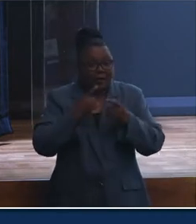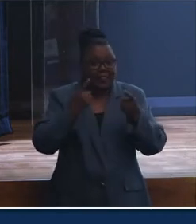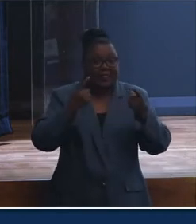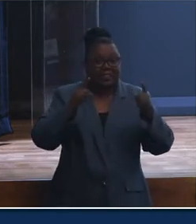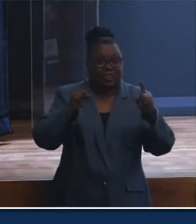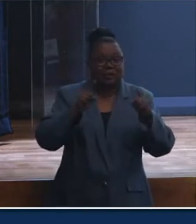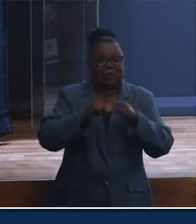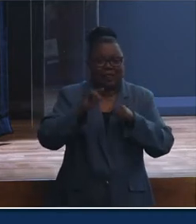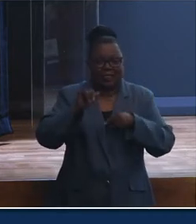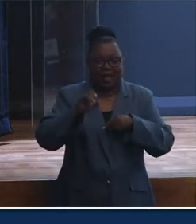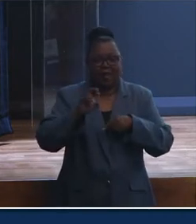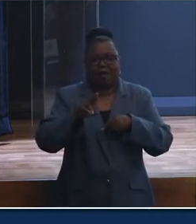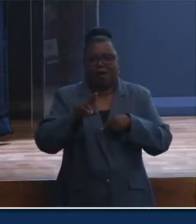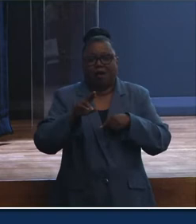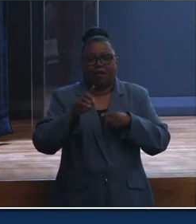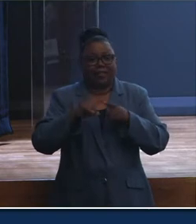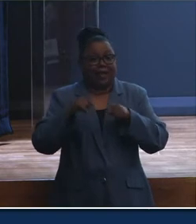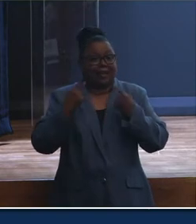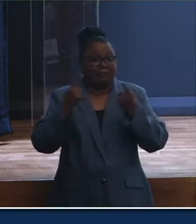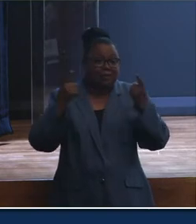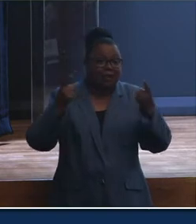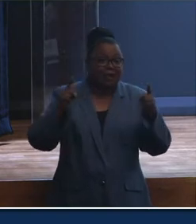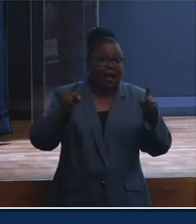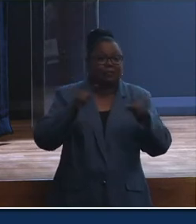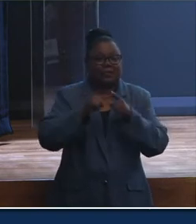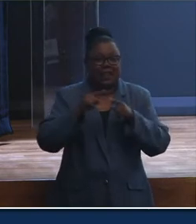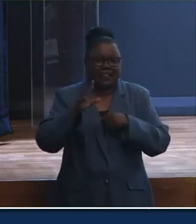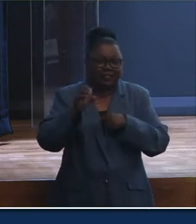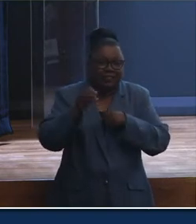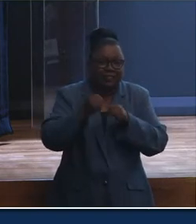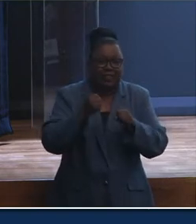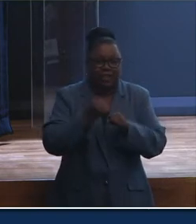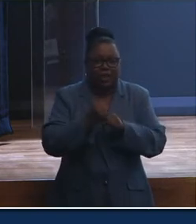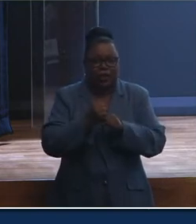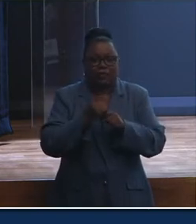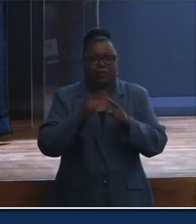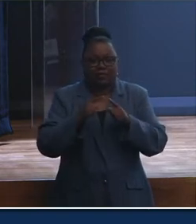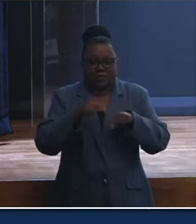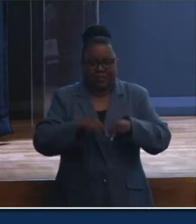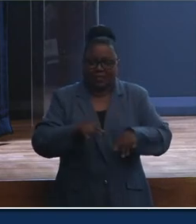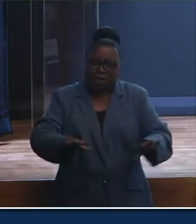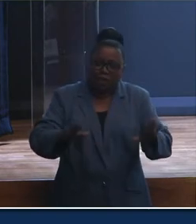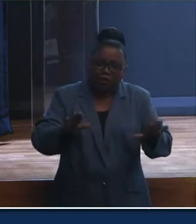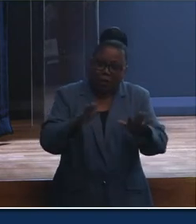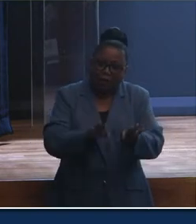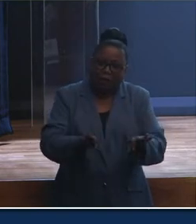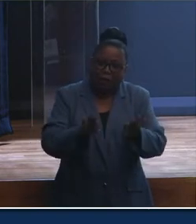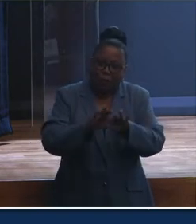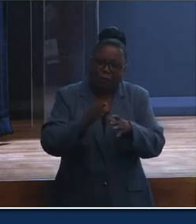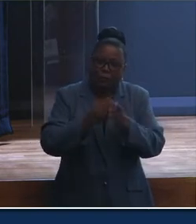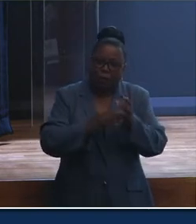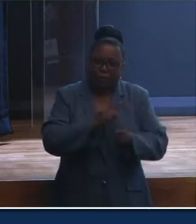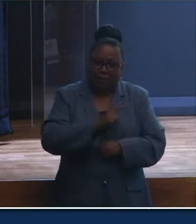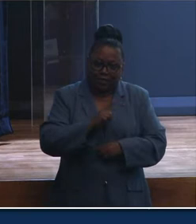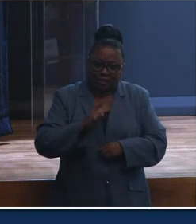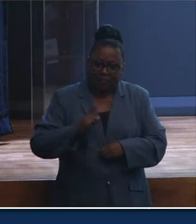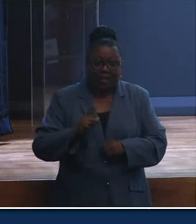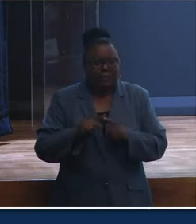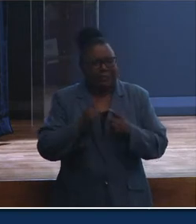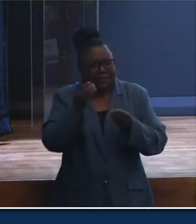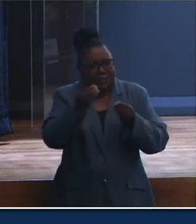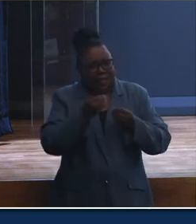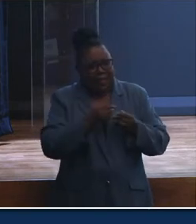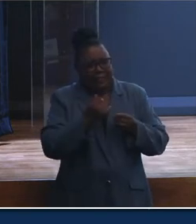achievements that have been accomplished in the 50 years of this incredibly important piece of legislation. But tell